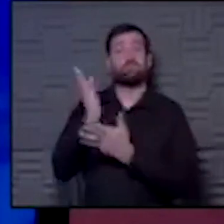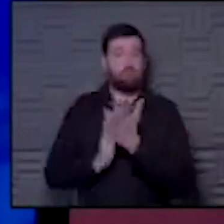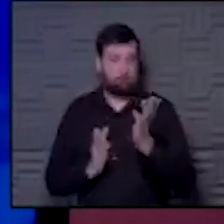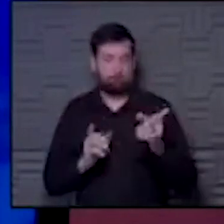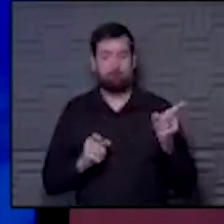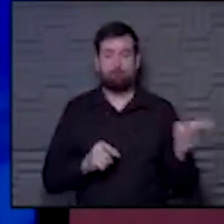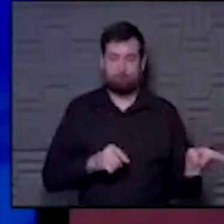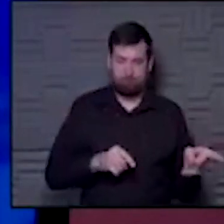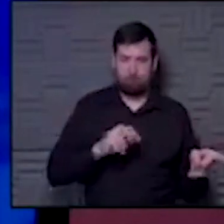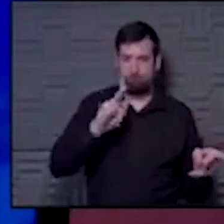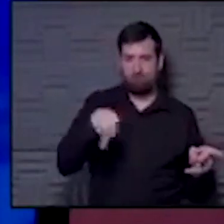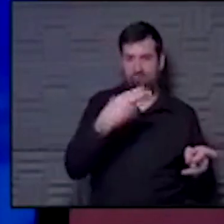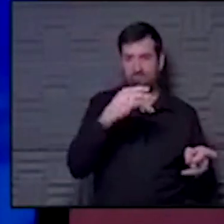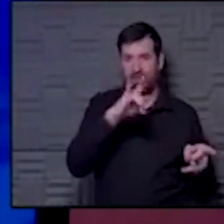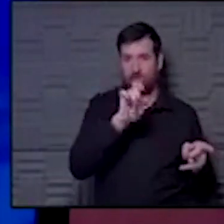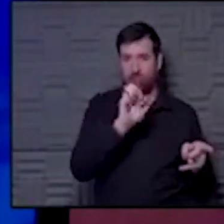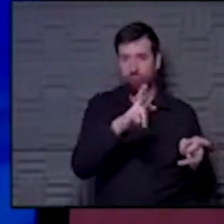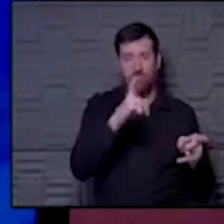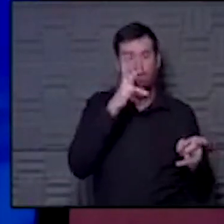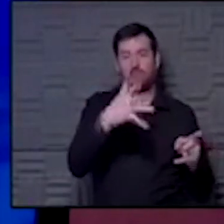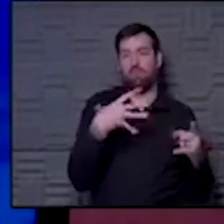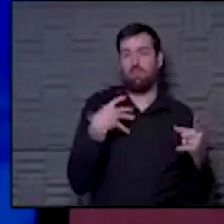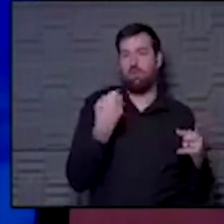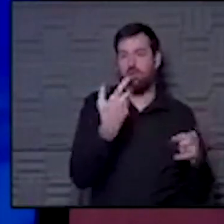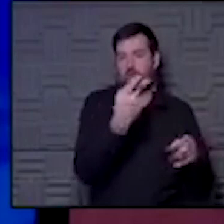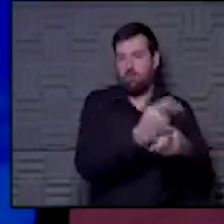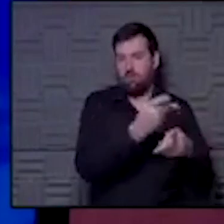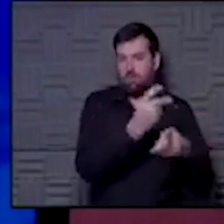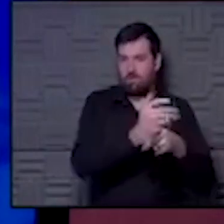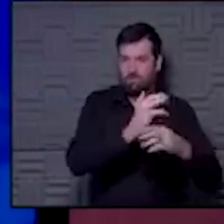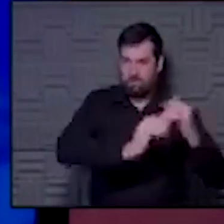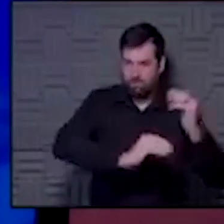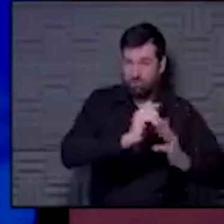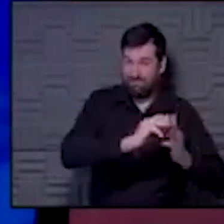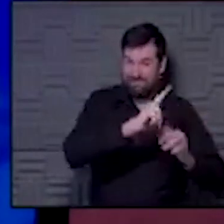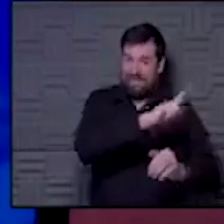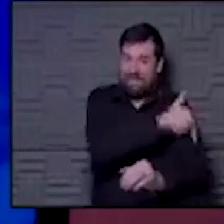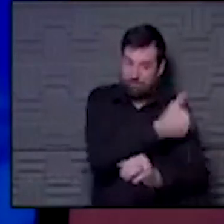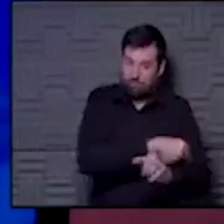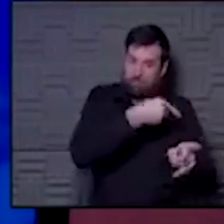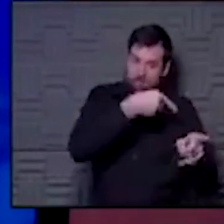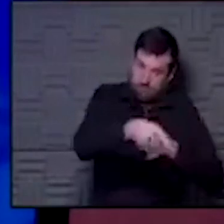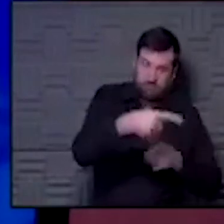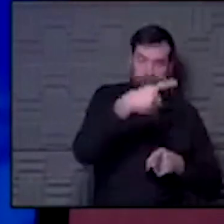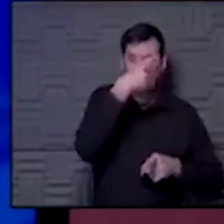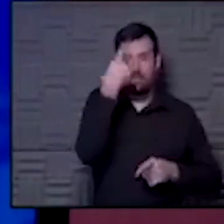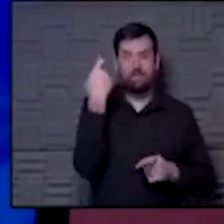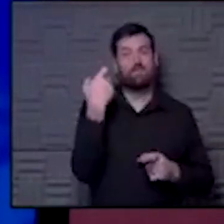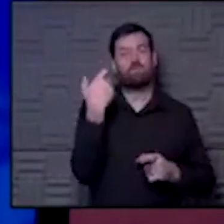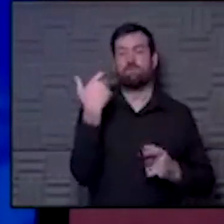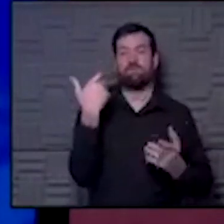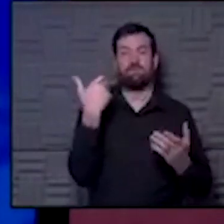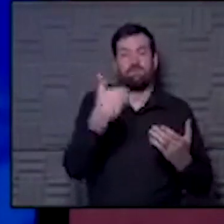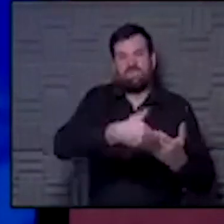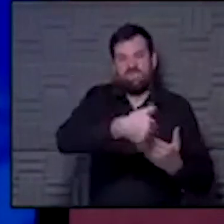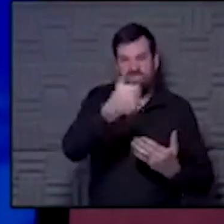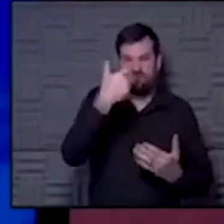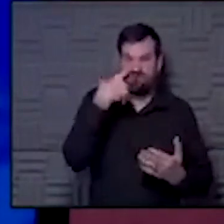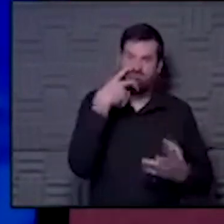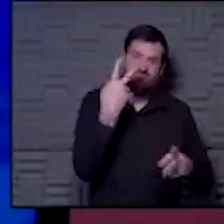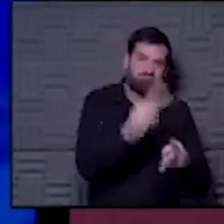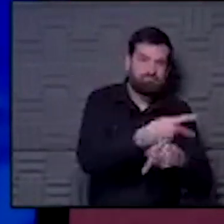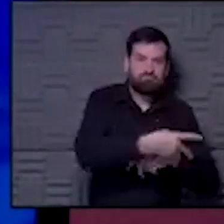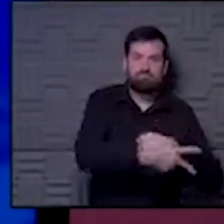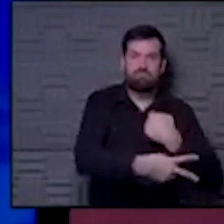Pfizer vaccine to healthcare facilities, hospitals especially, because they will be better equipped to handle the cold storage and